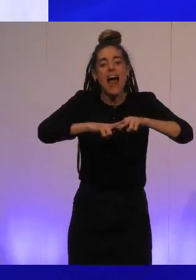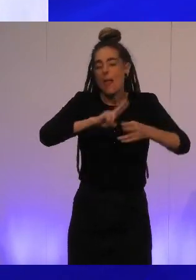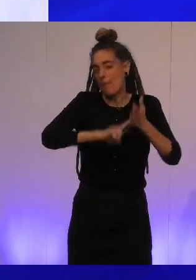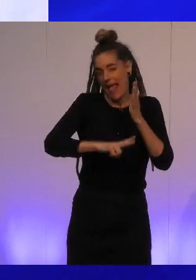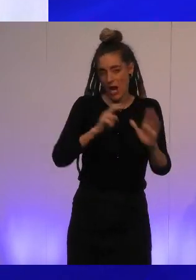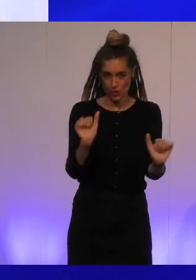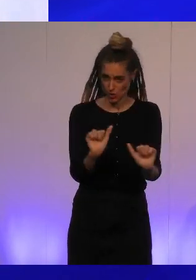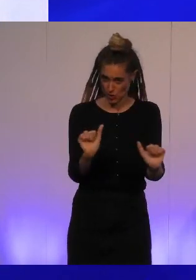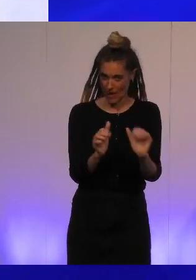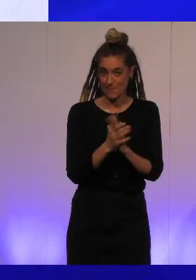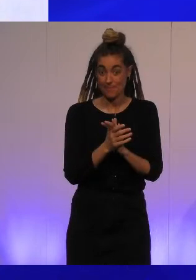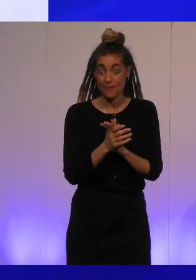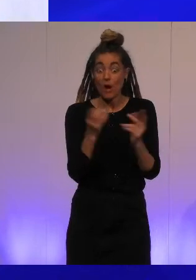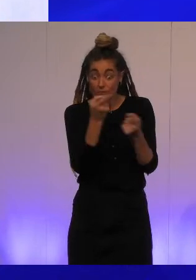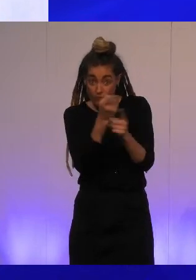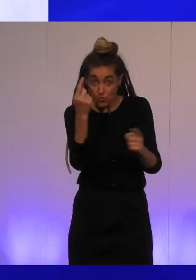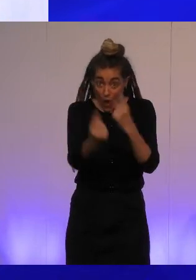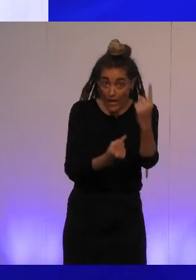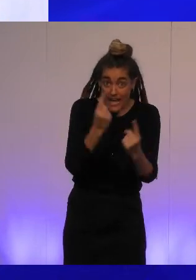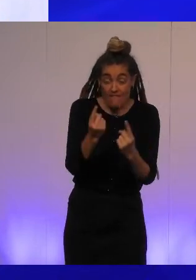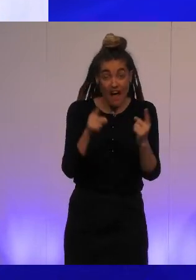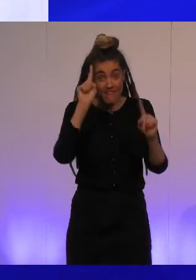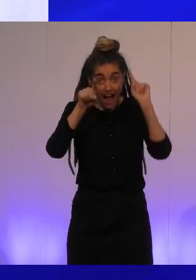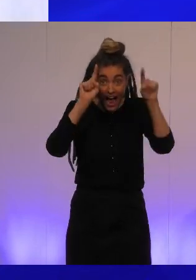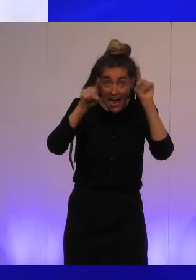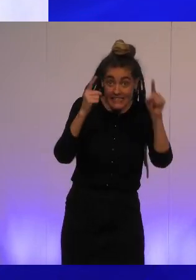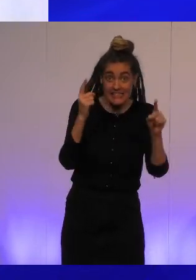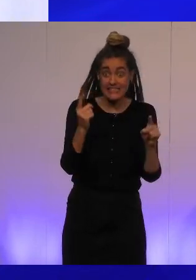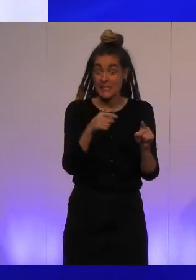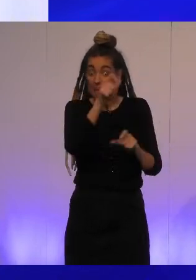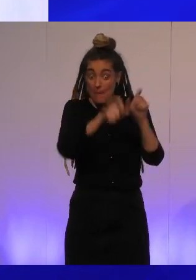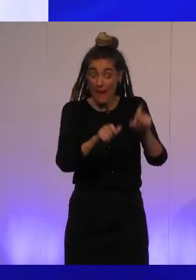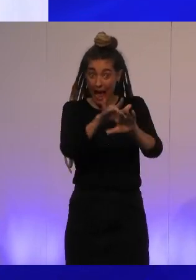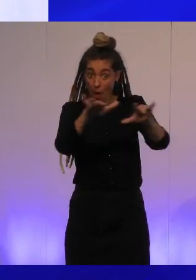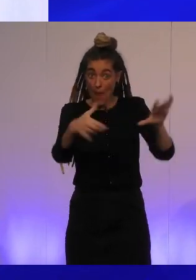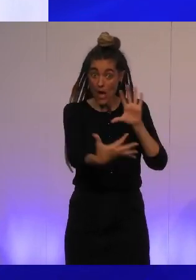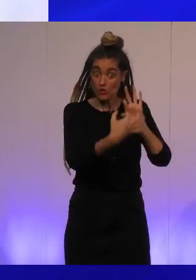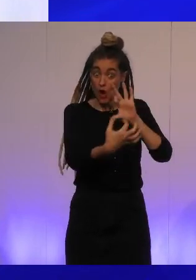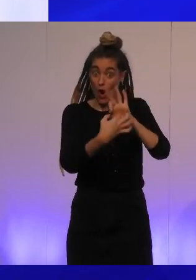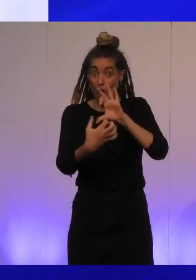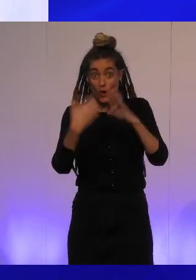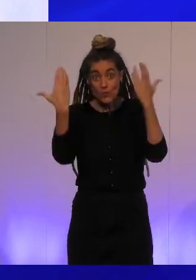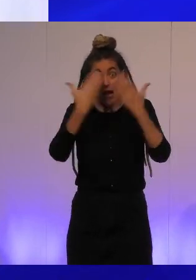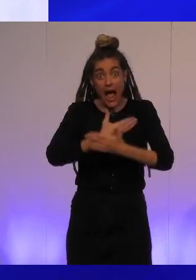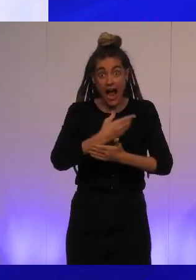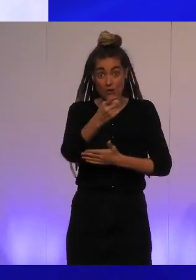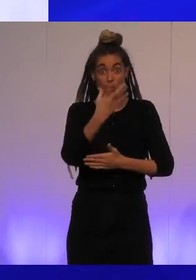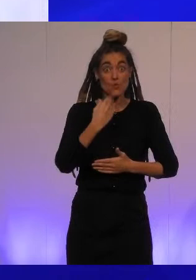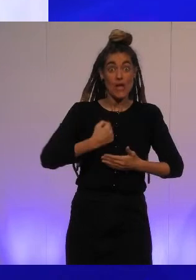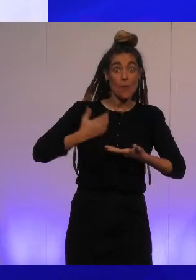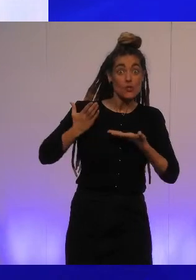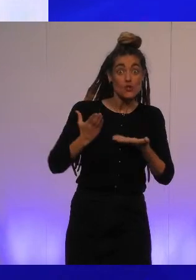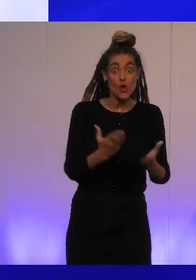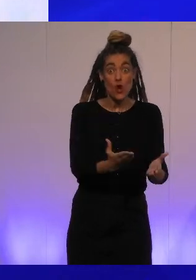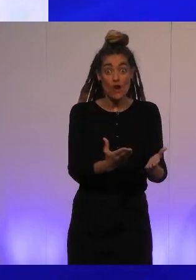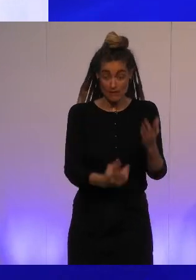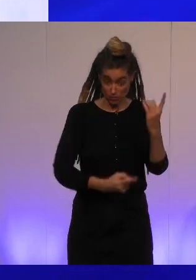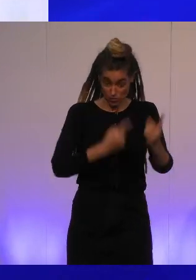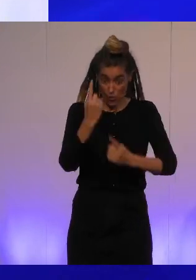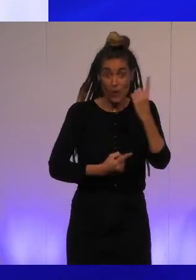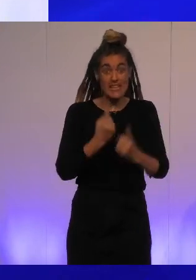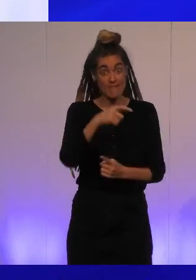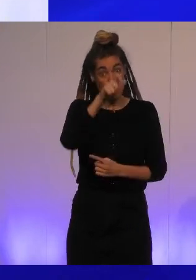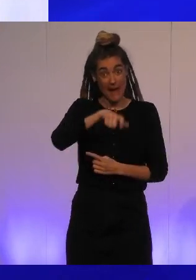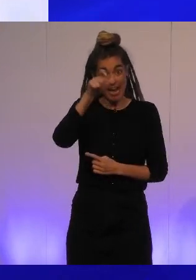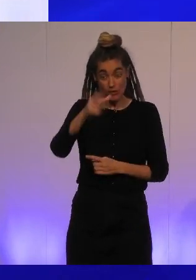good. Well, if you've got ideas, particularly people who might be joining us tonight who are service users and have been patients at the